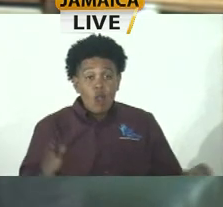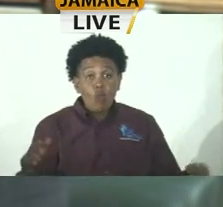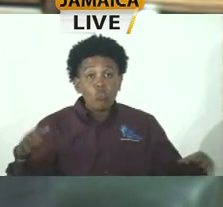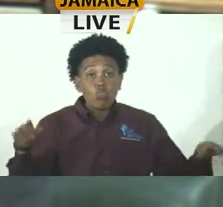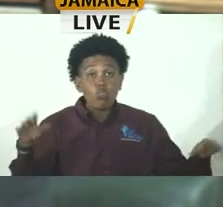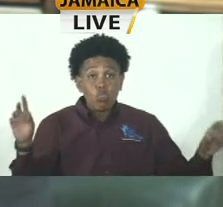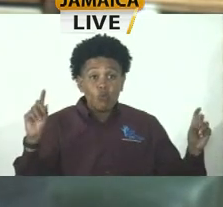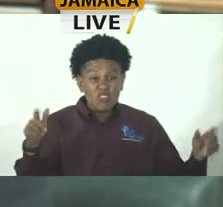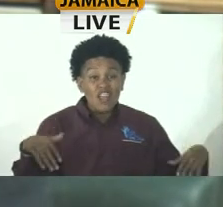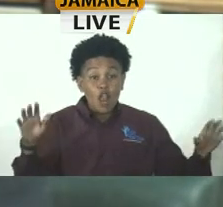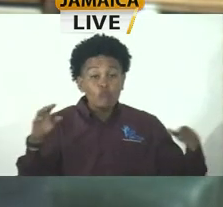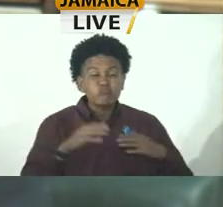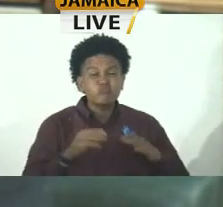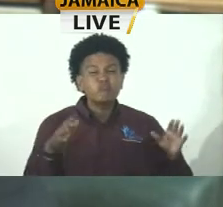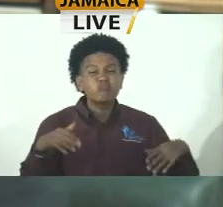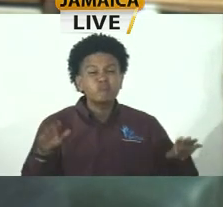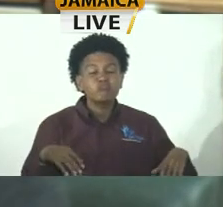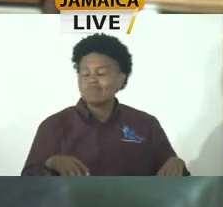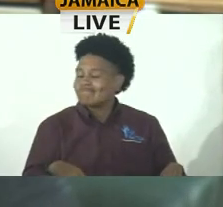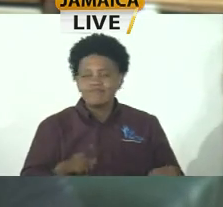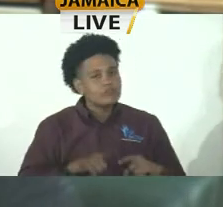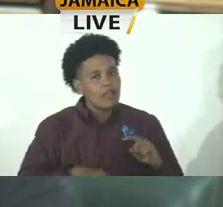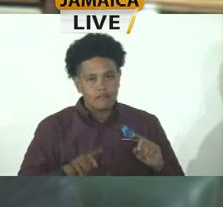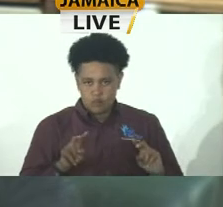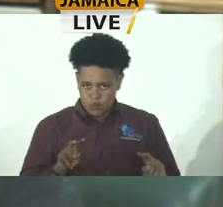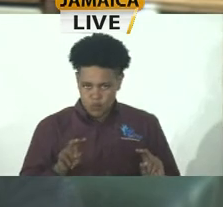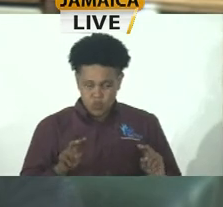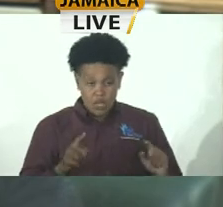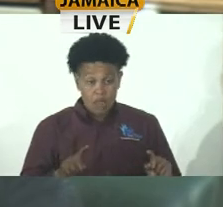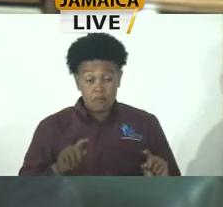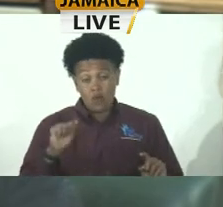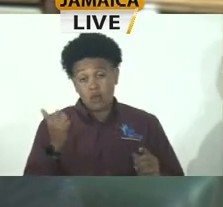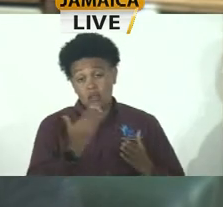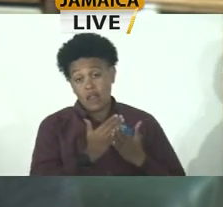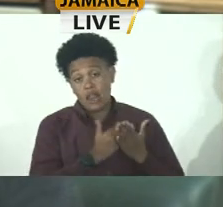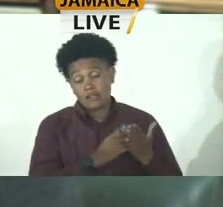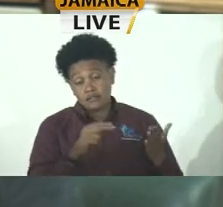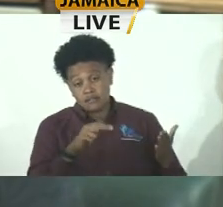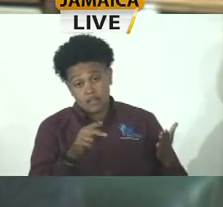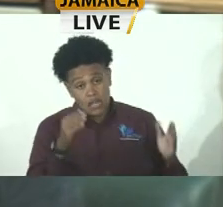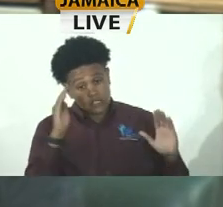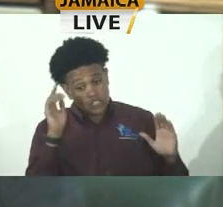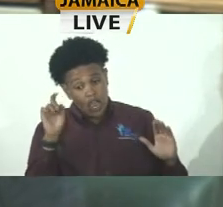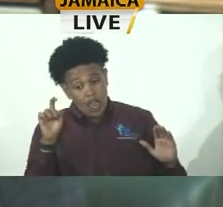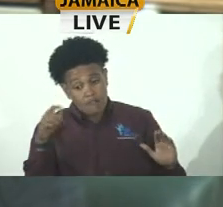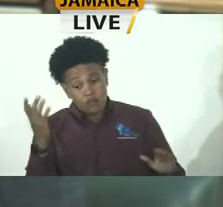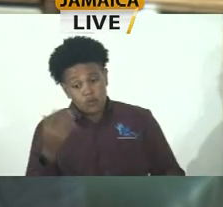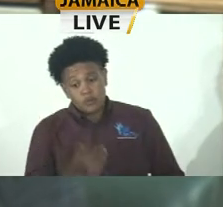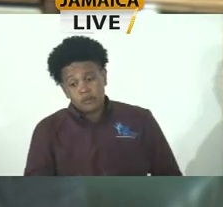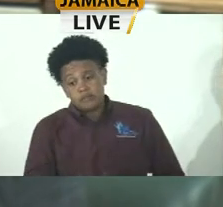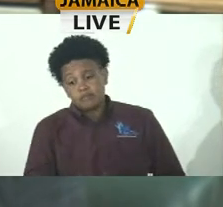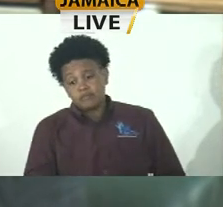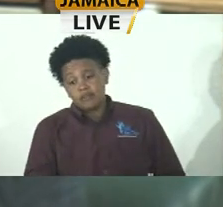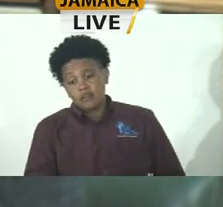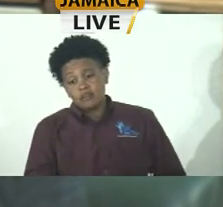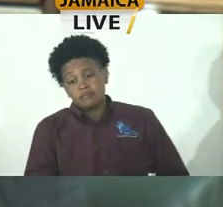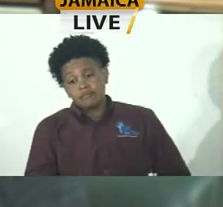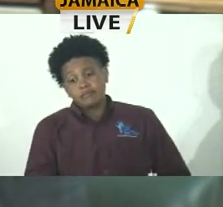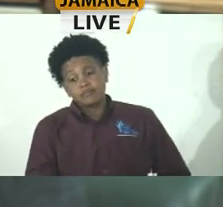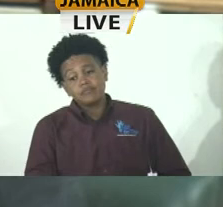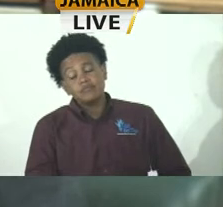there is also another lesson that we have to pay attention to if you open